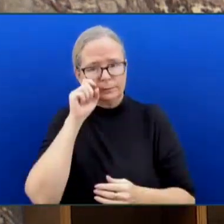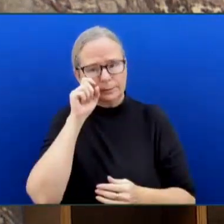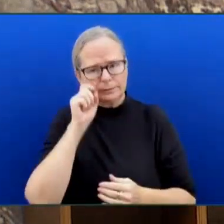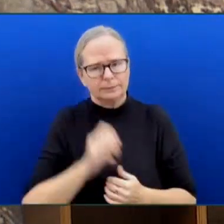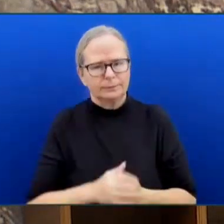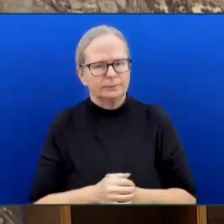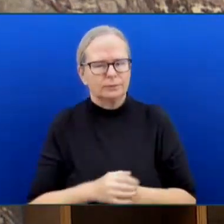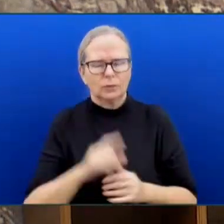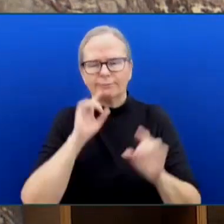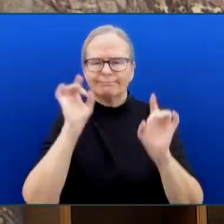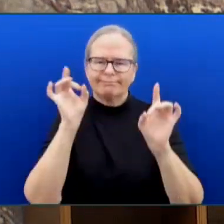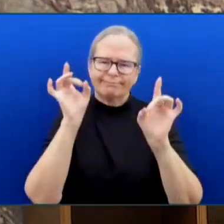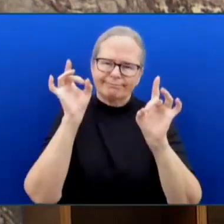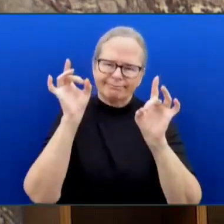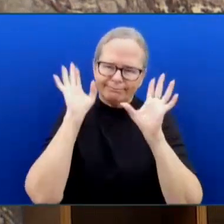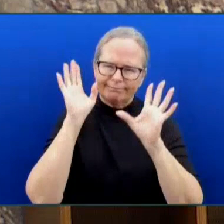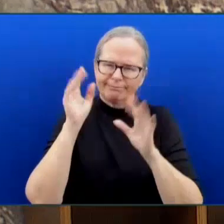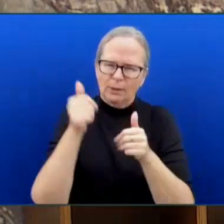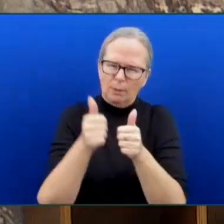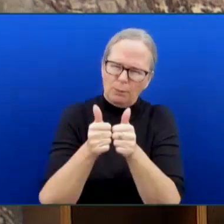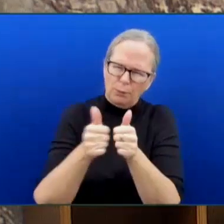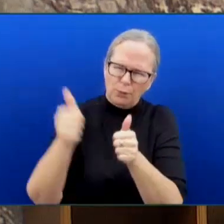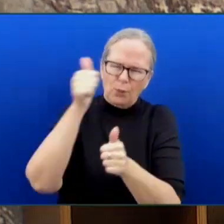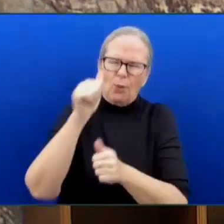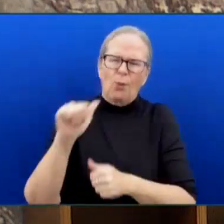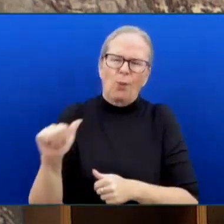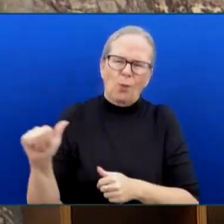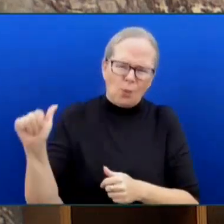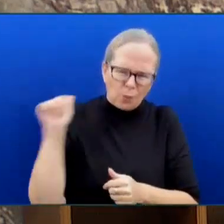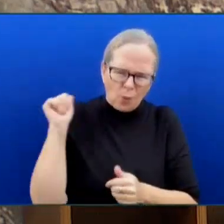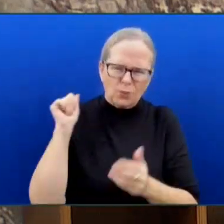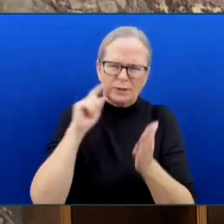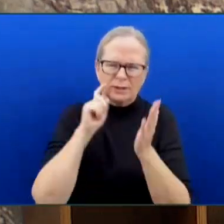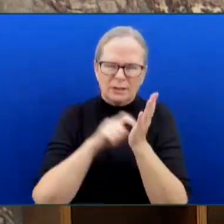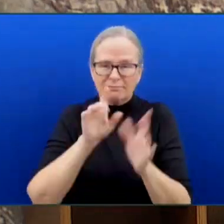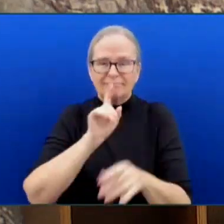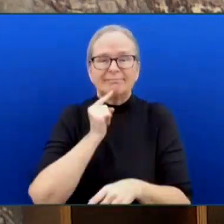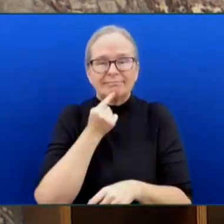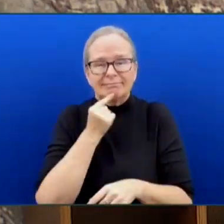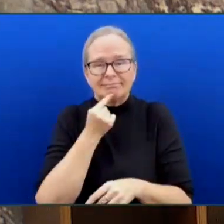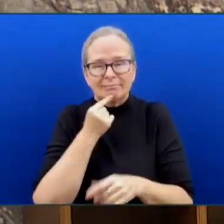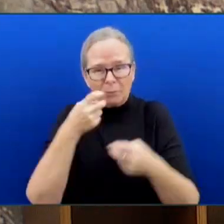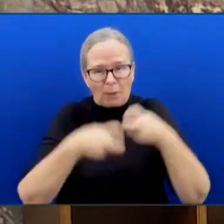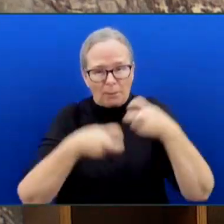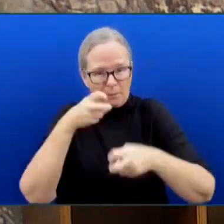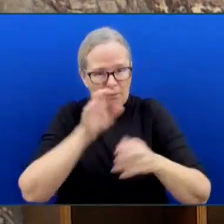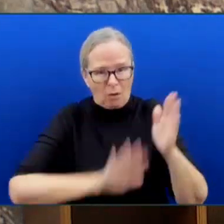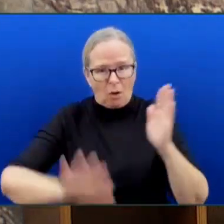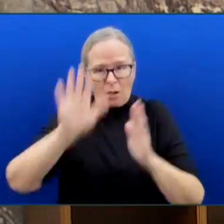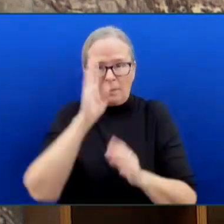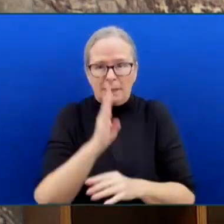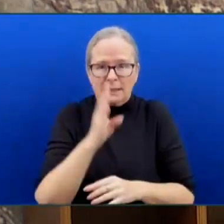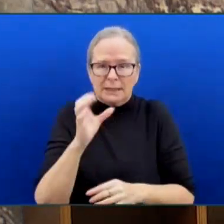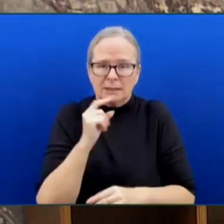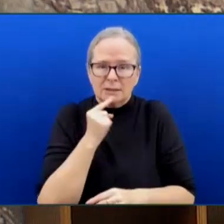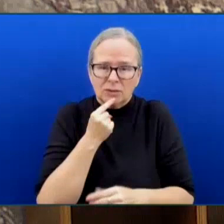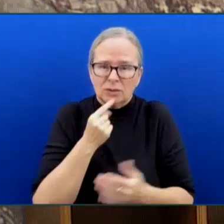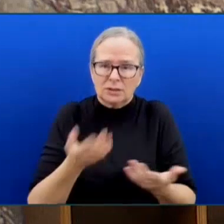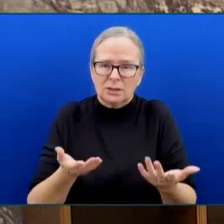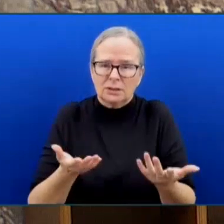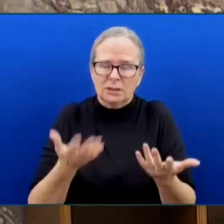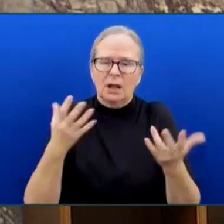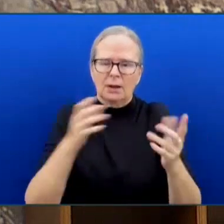that is diversion that's taking place across British Columbia. So let me bring it back to a real